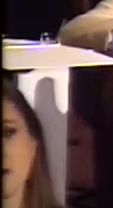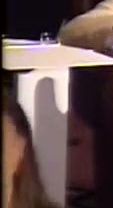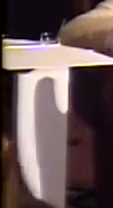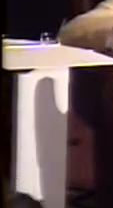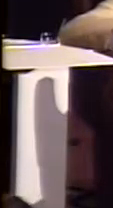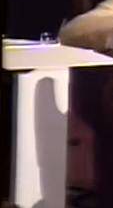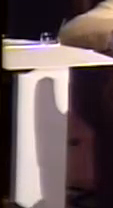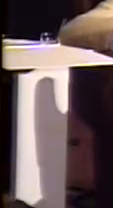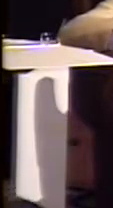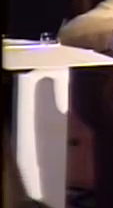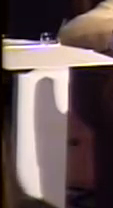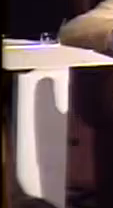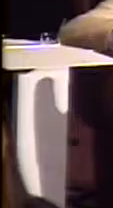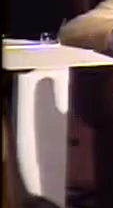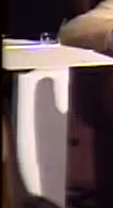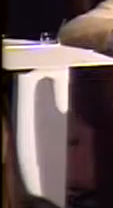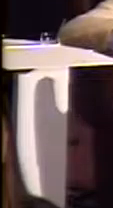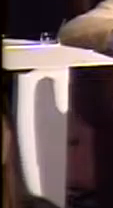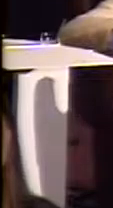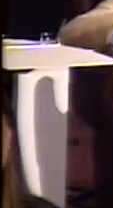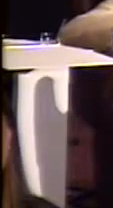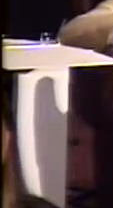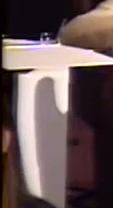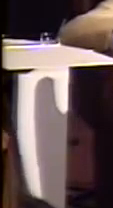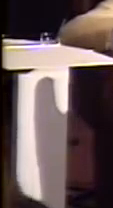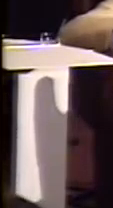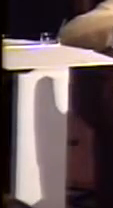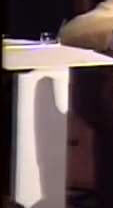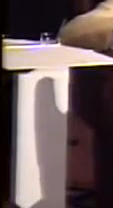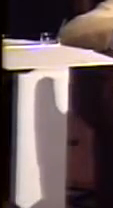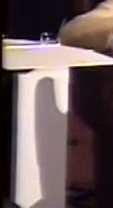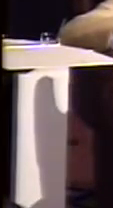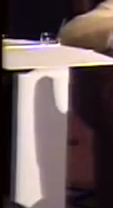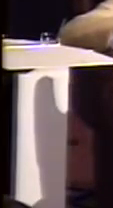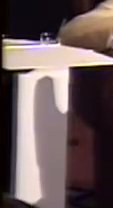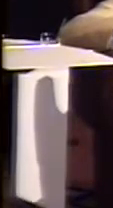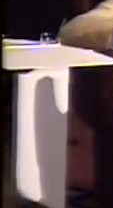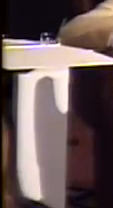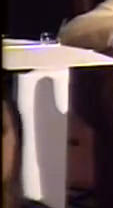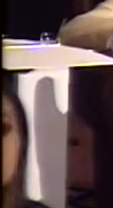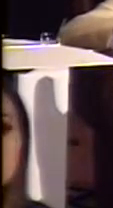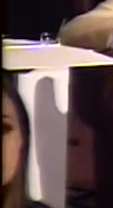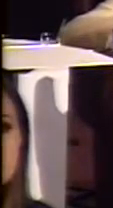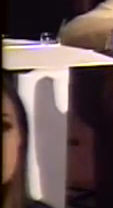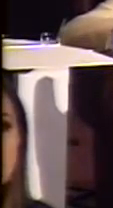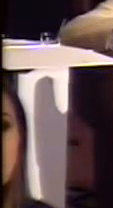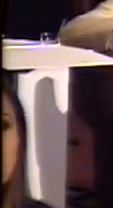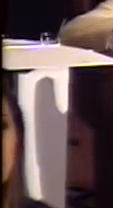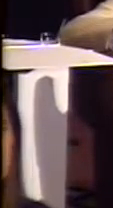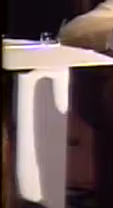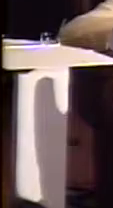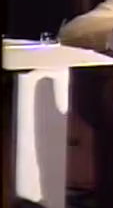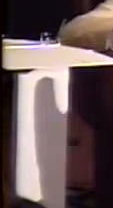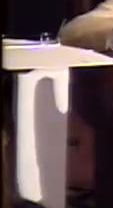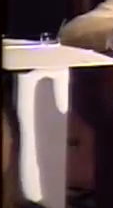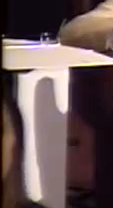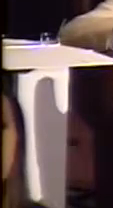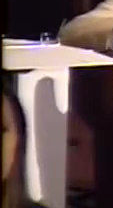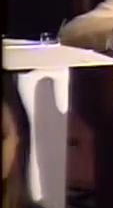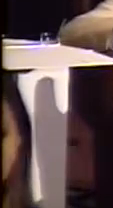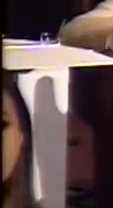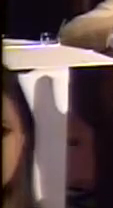But it really is about something else, isn't it? And as we read through passages like Matthew chapter 1, I'll read it right now if you'd open your